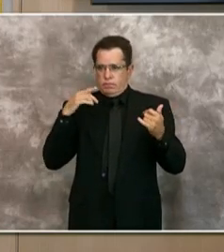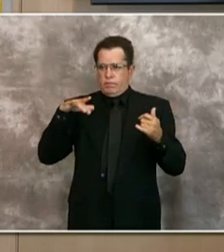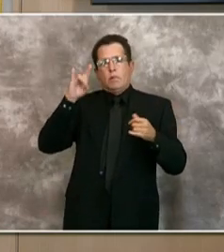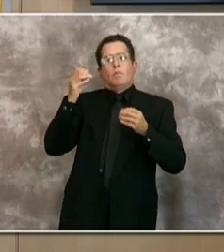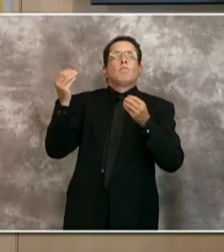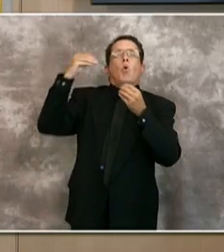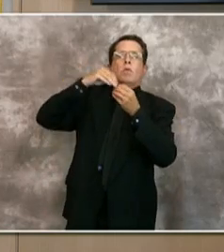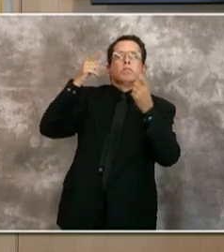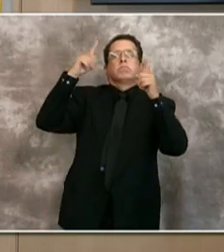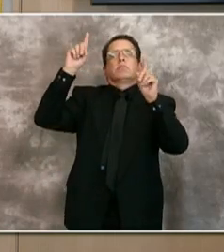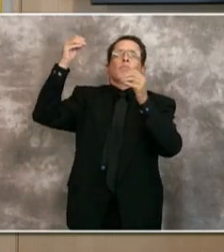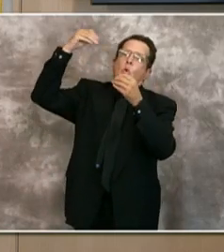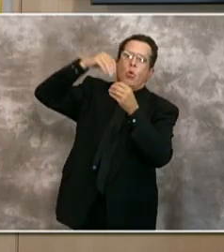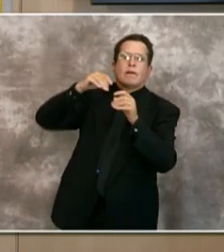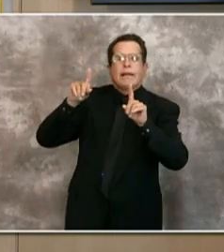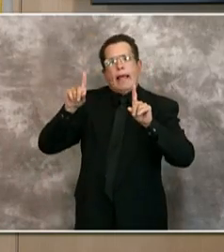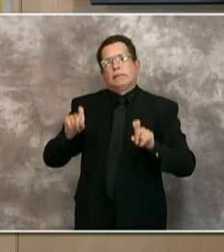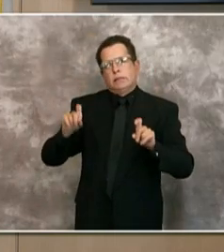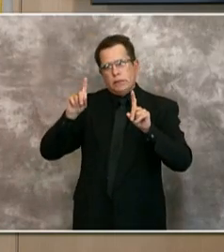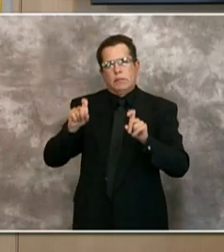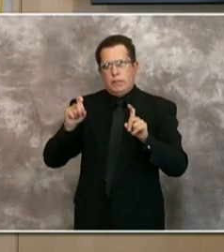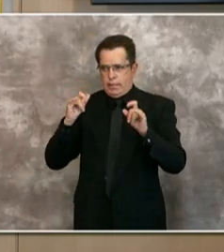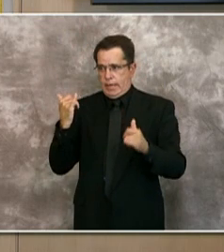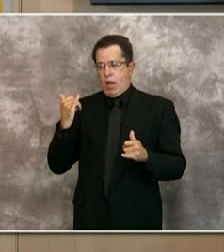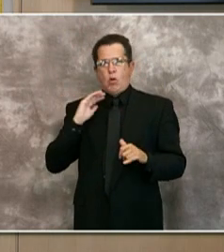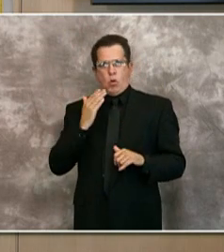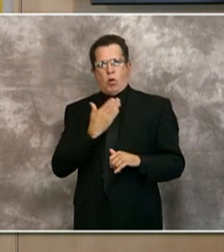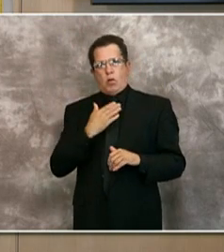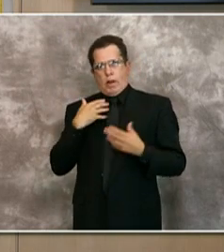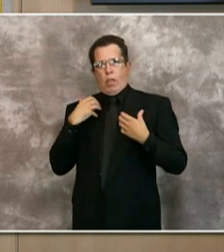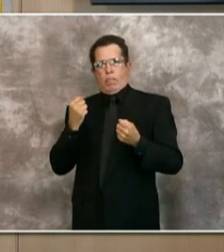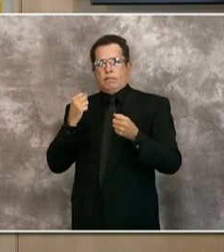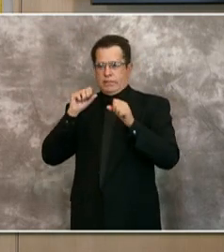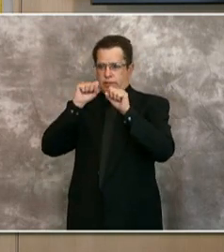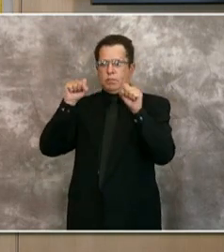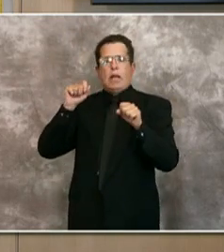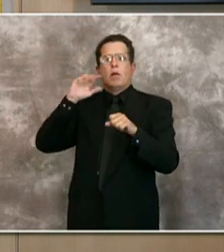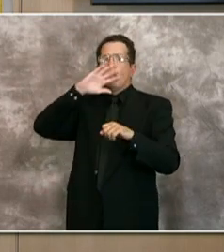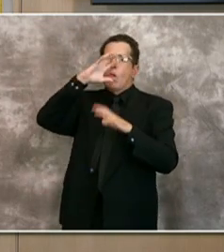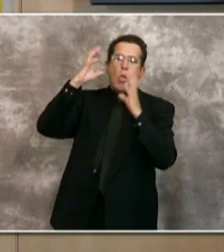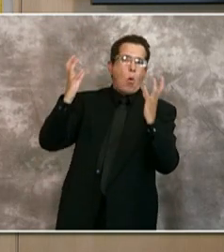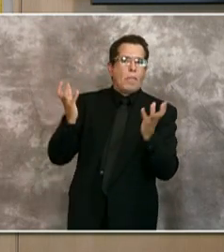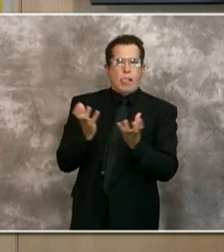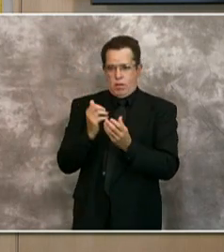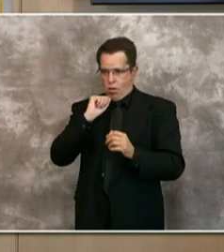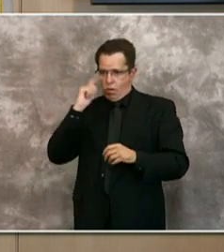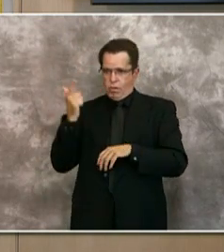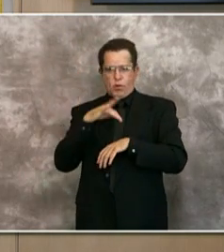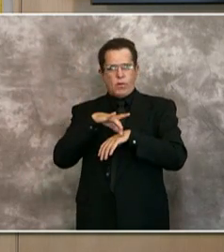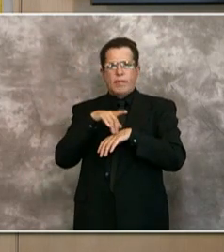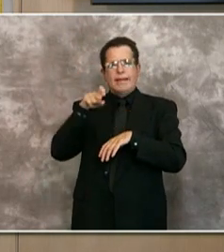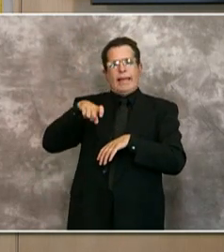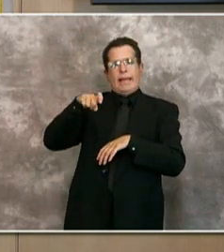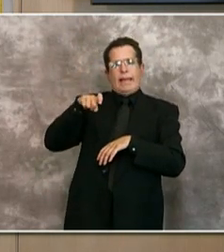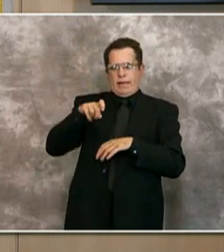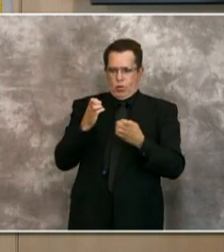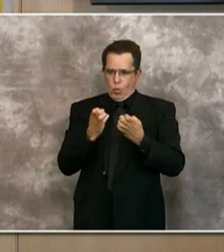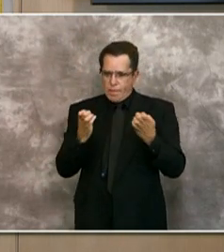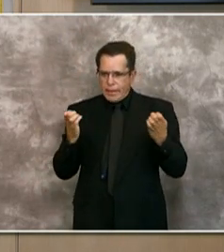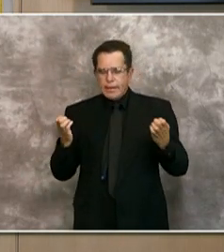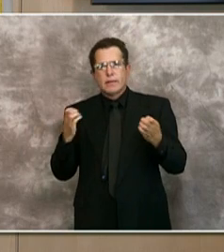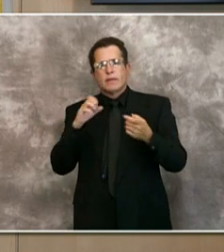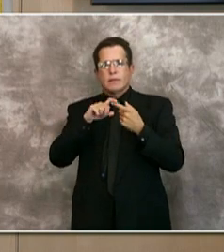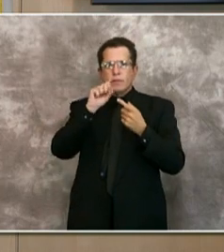testing. The fragmented nature of our healthcare system, the global demand for the same number of machines and components